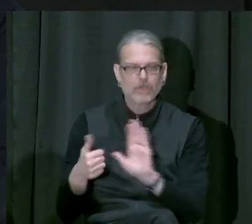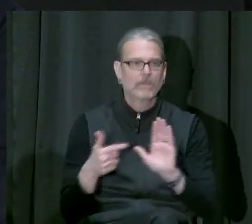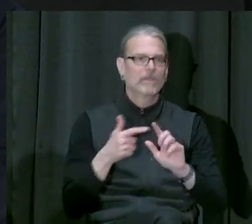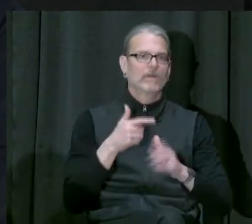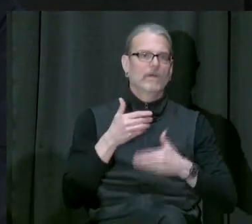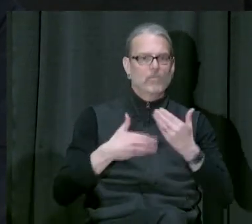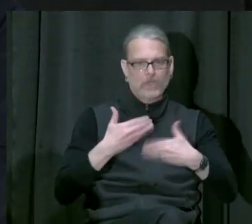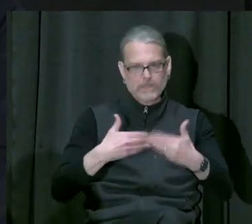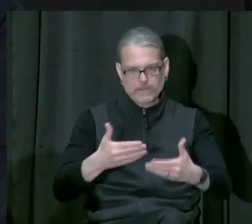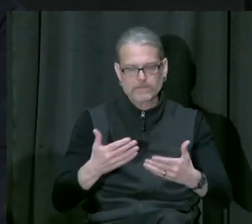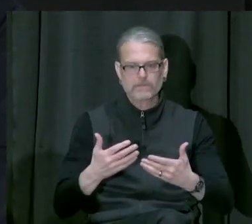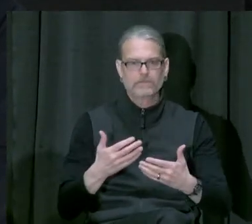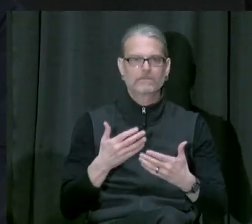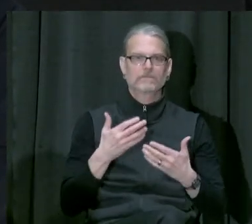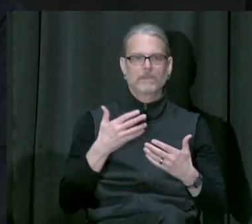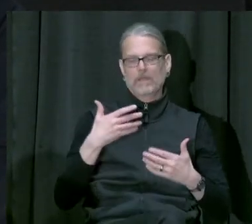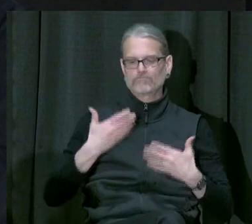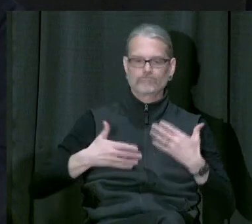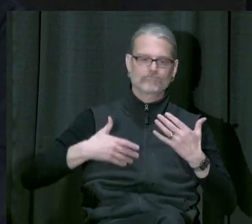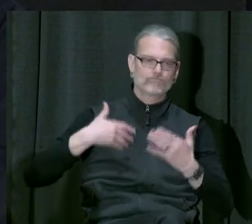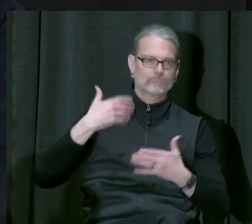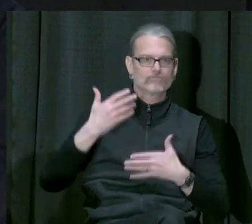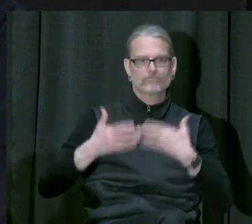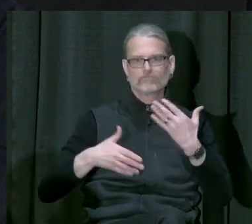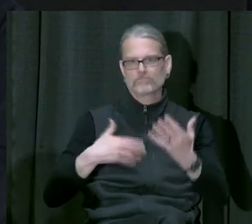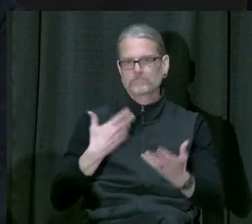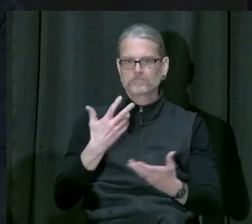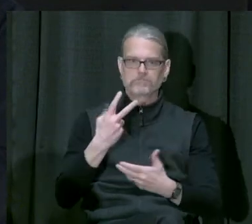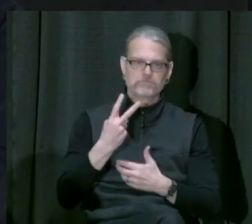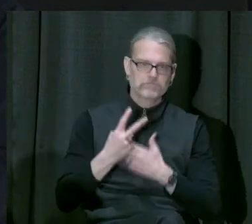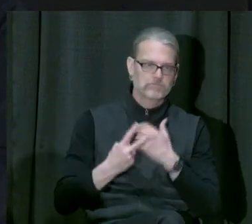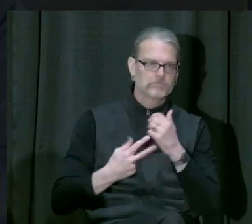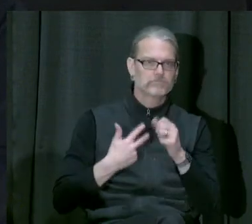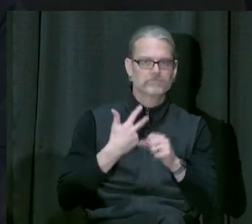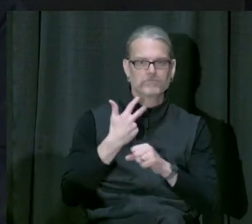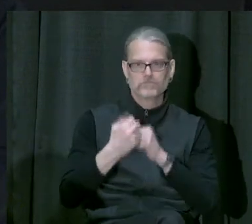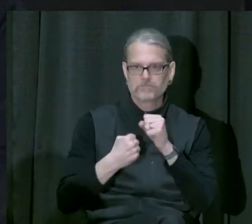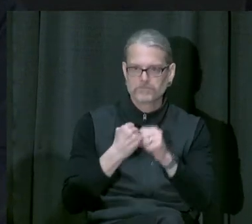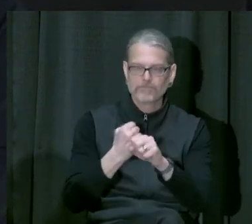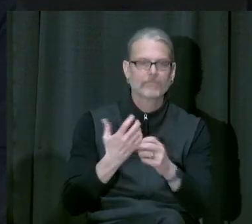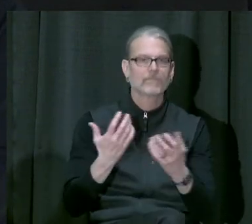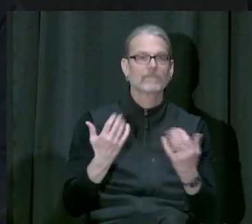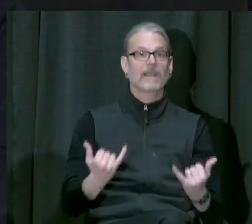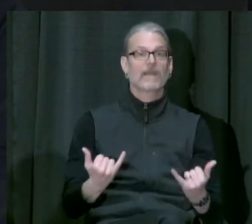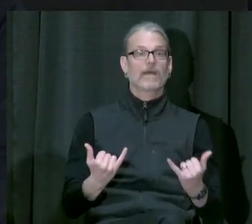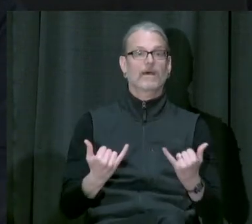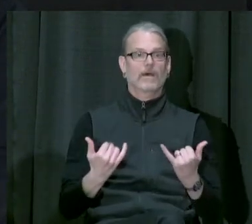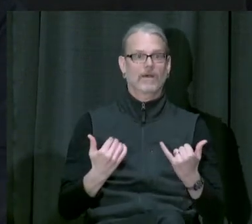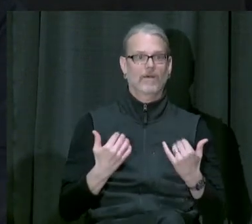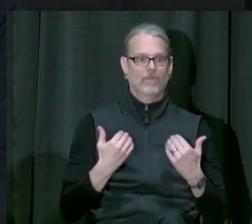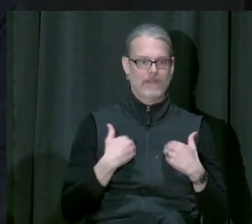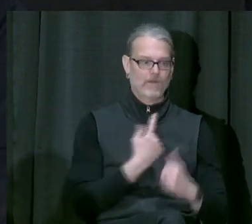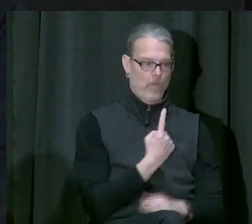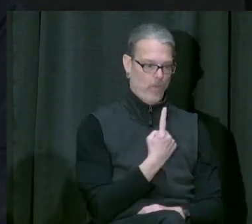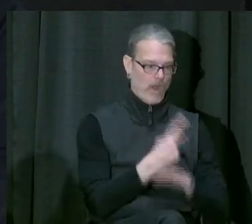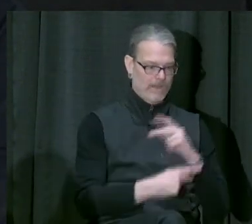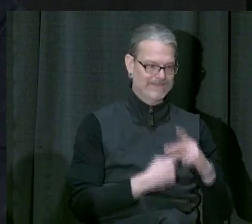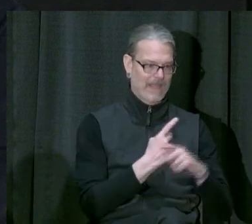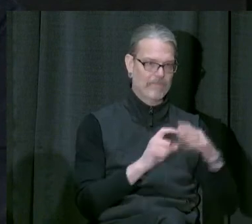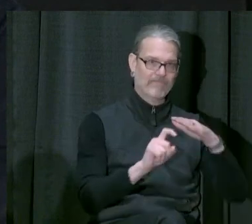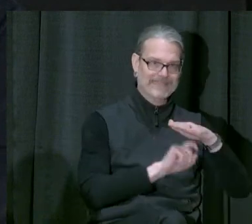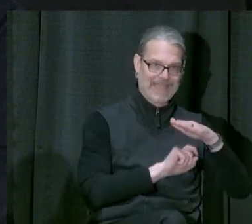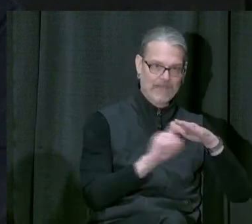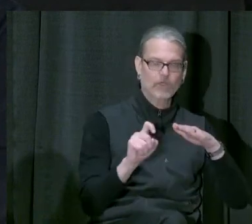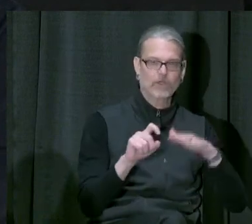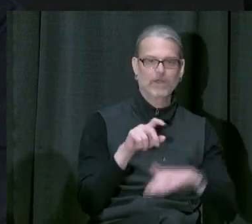it. And over the course of a couple of years now, we've gone from one type of scanner, a